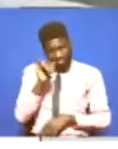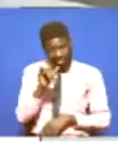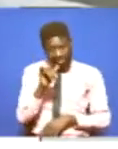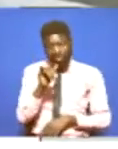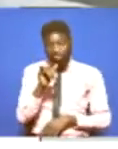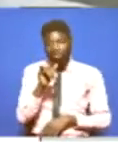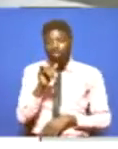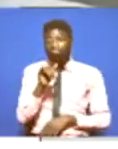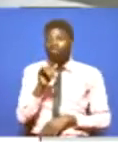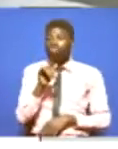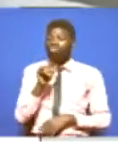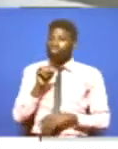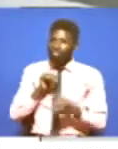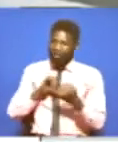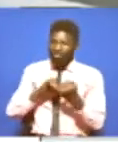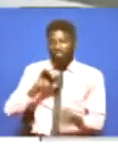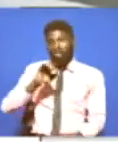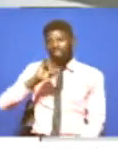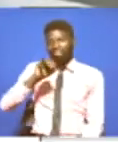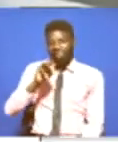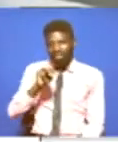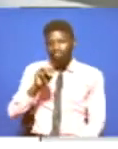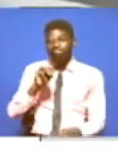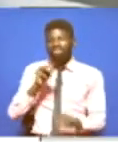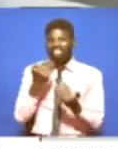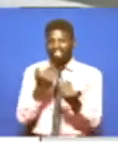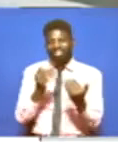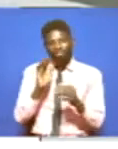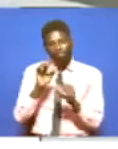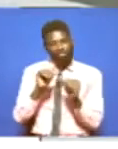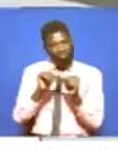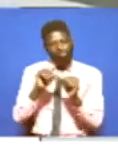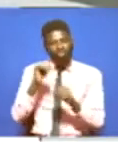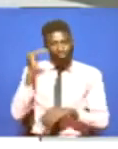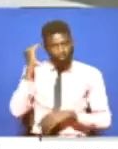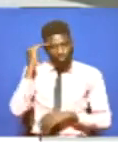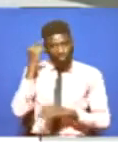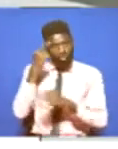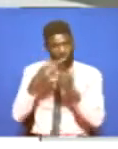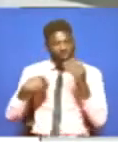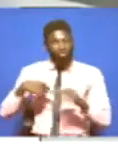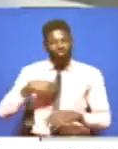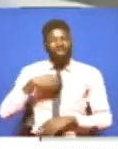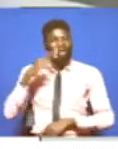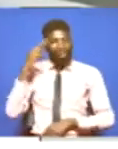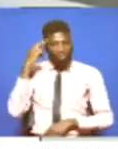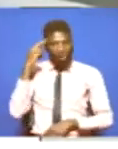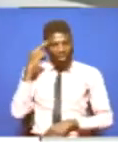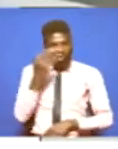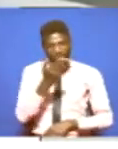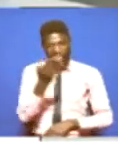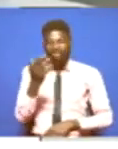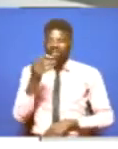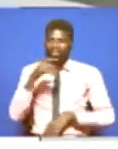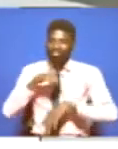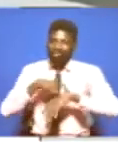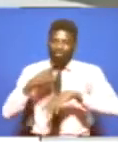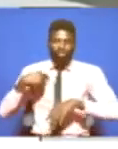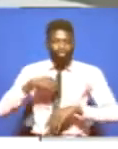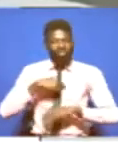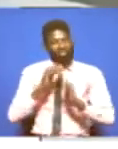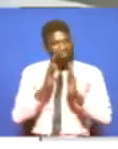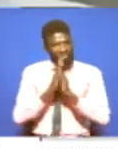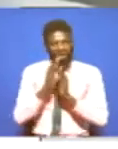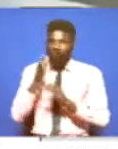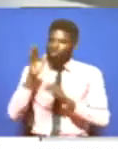of JM and all their children continue to know that we remember you in our prayers, and may God bless